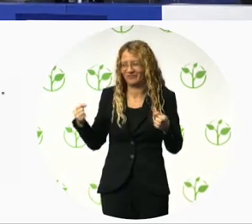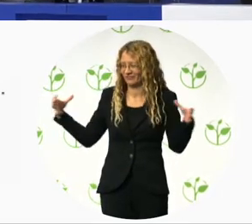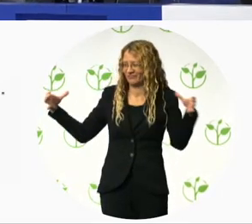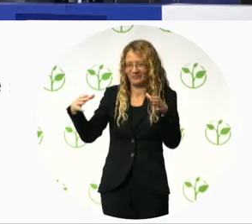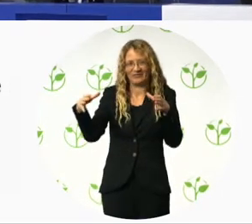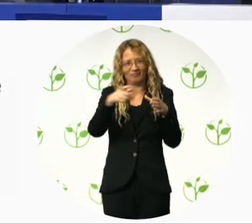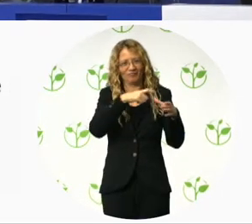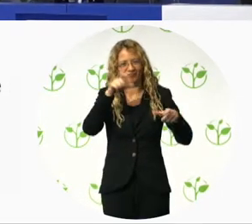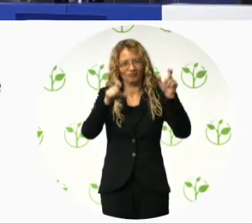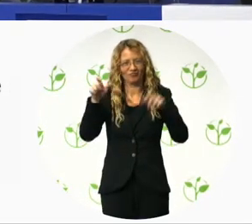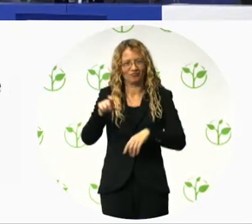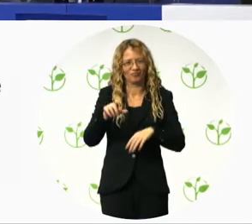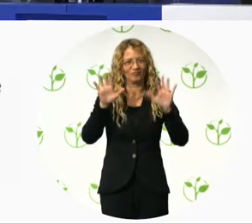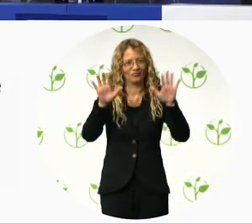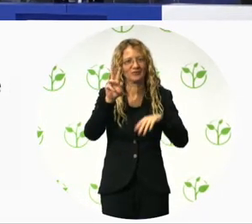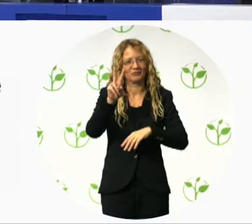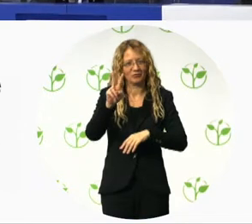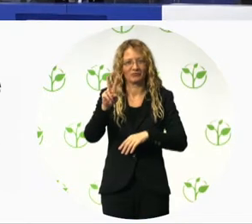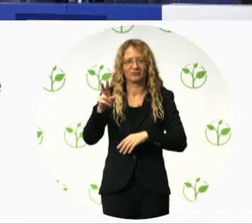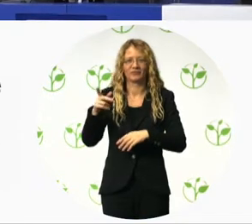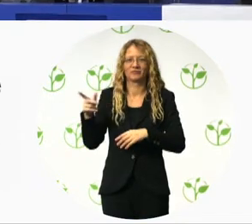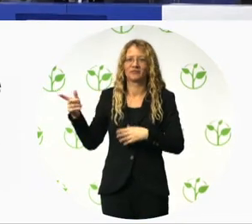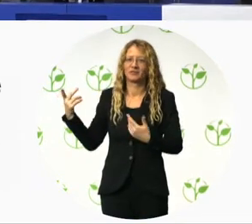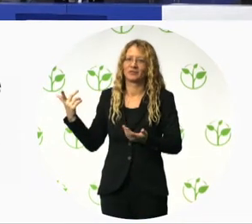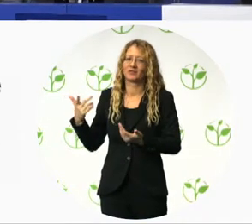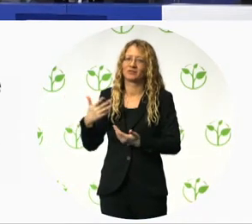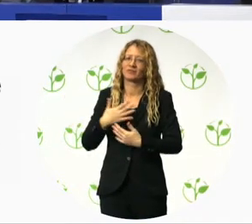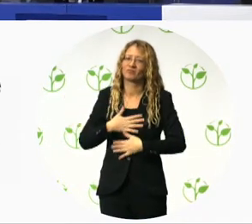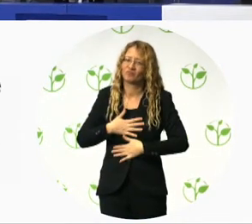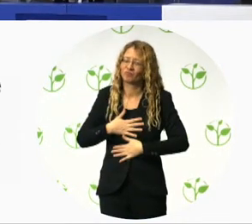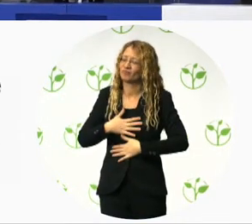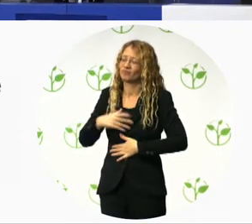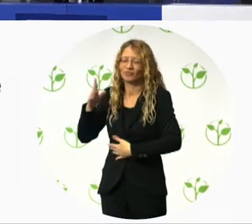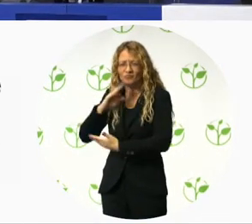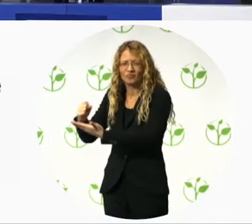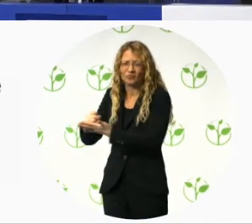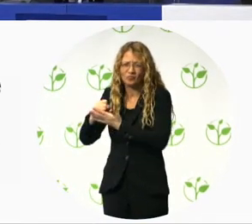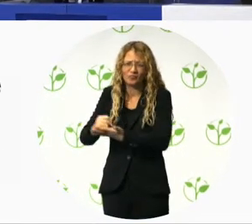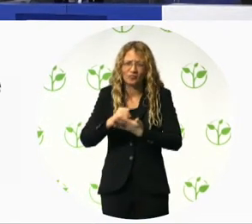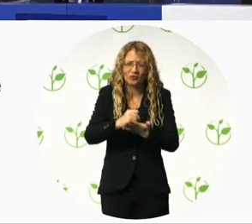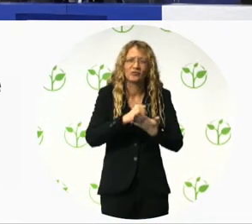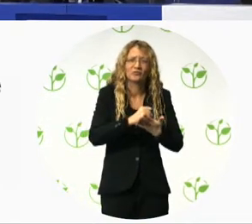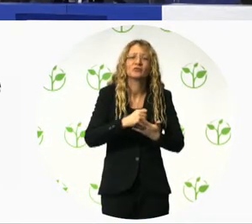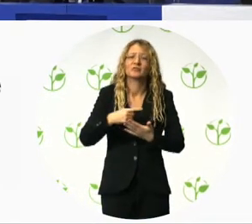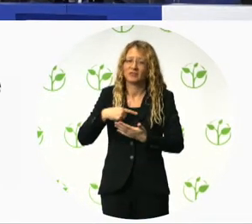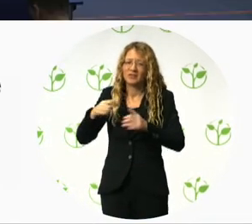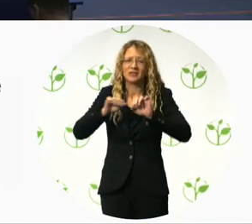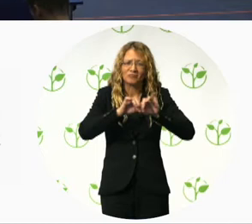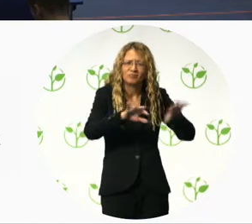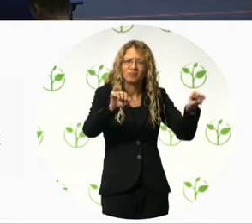us to spread this message and bring a new value to people and to the company. Thank